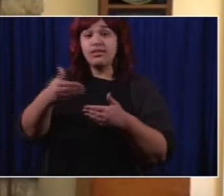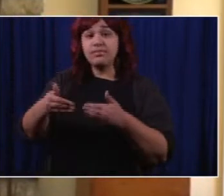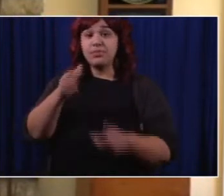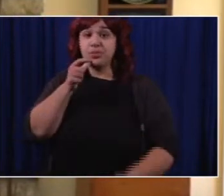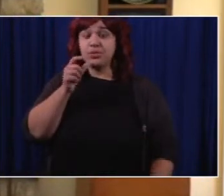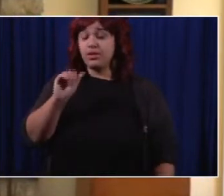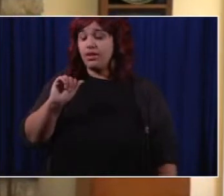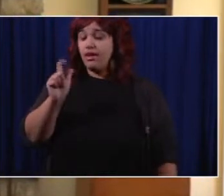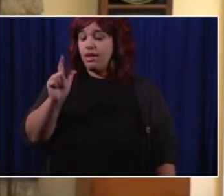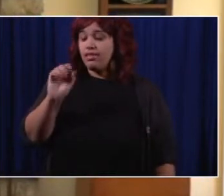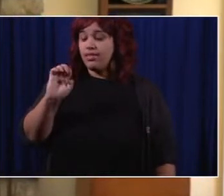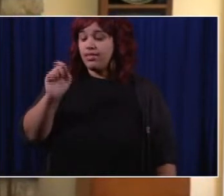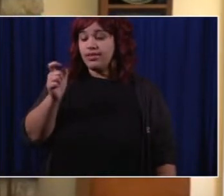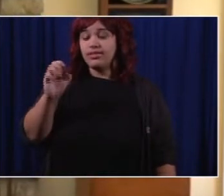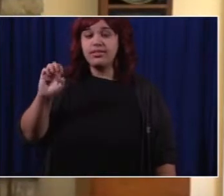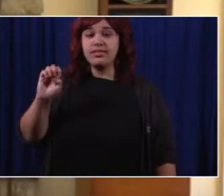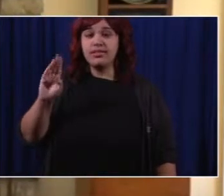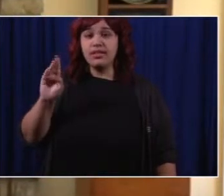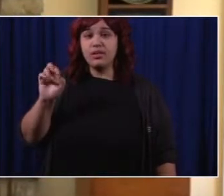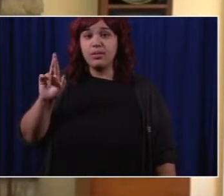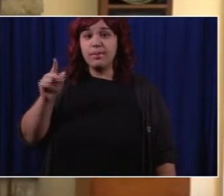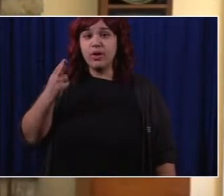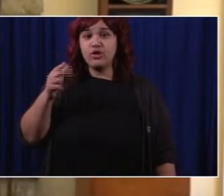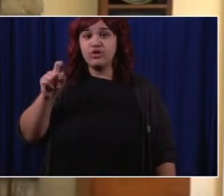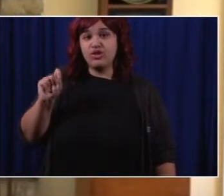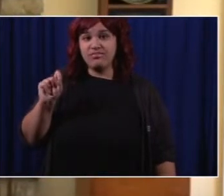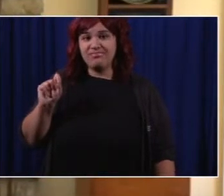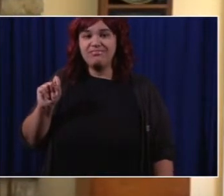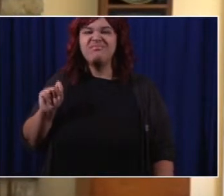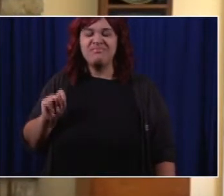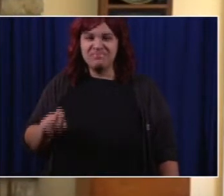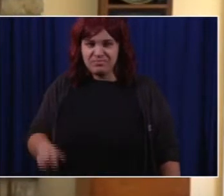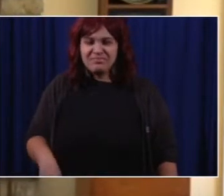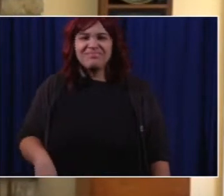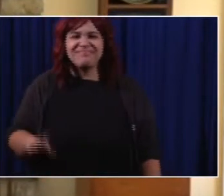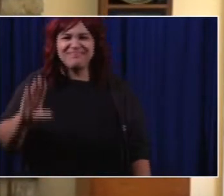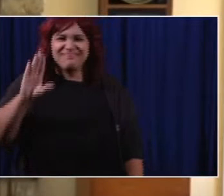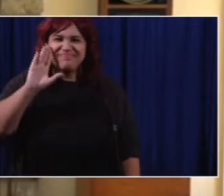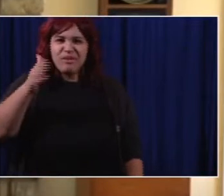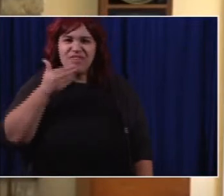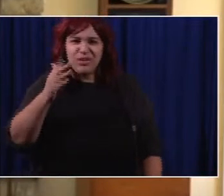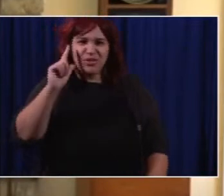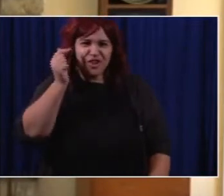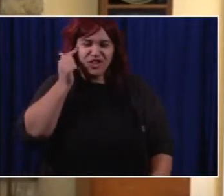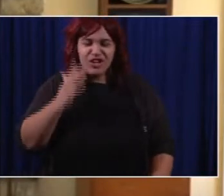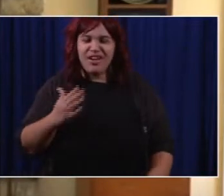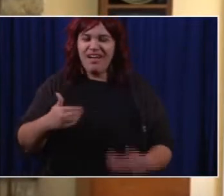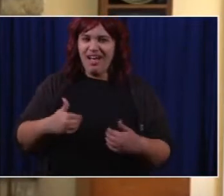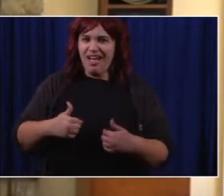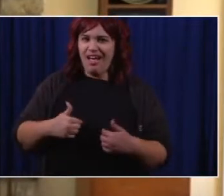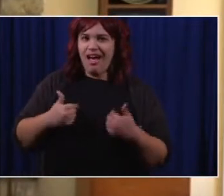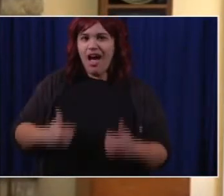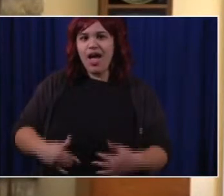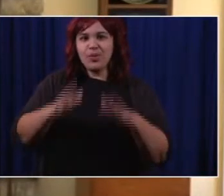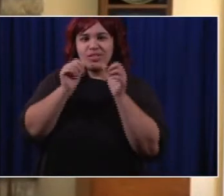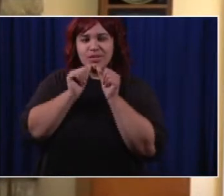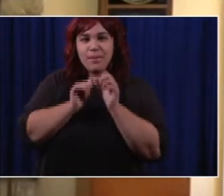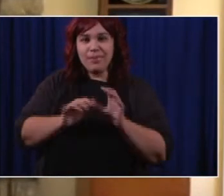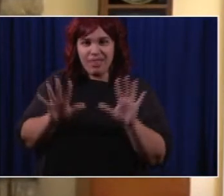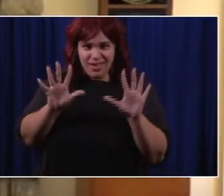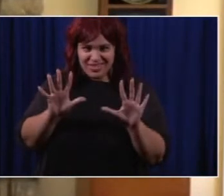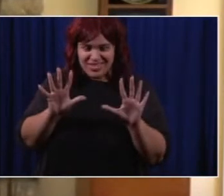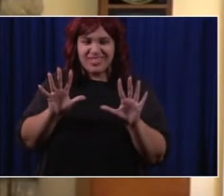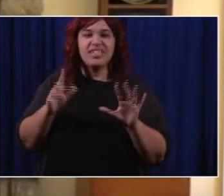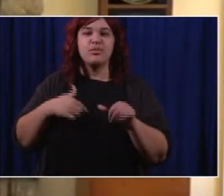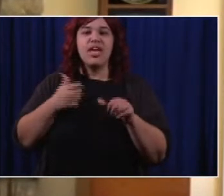Hey, Governor, thanks for this opportunity. I have the blessing and the pleasure to cover the Midwest for Bloomberg. And